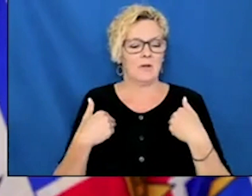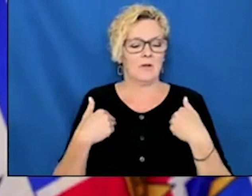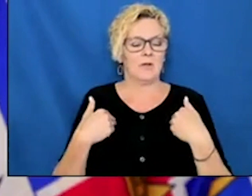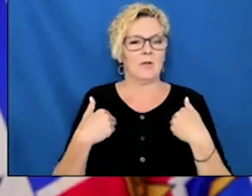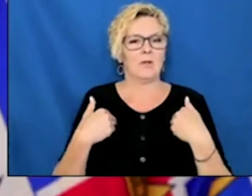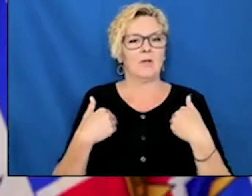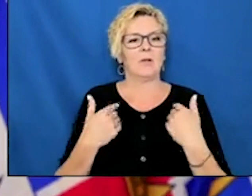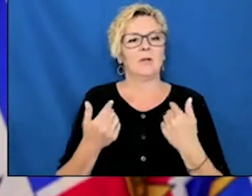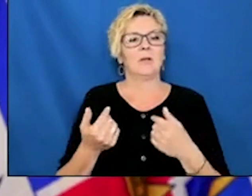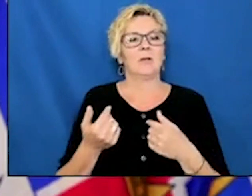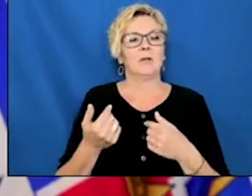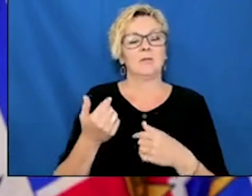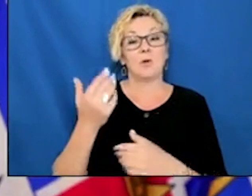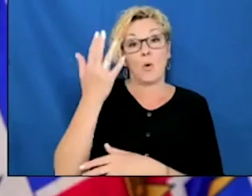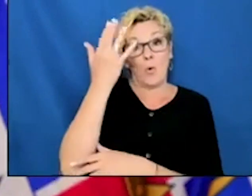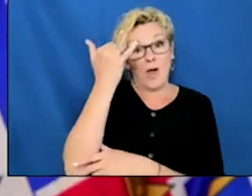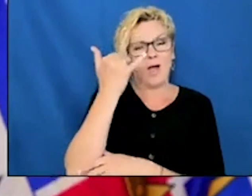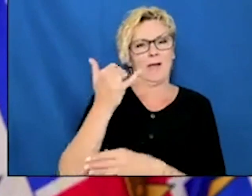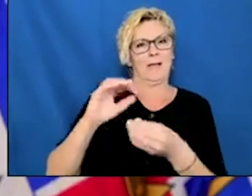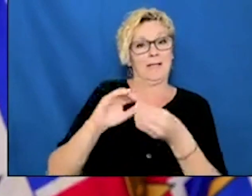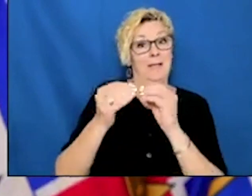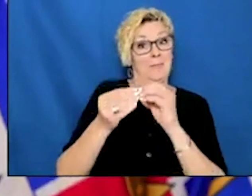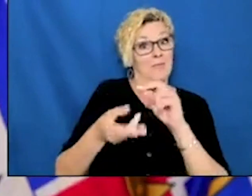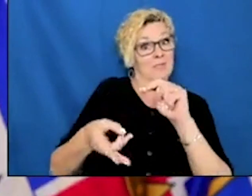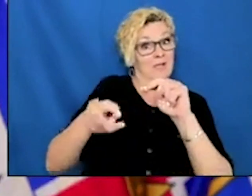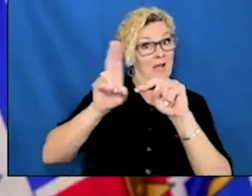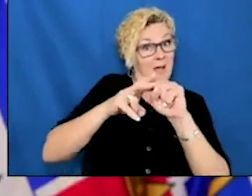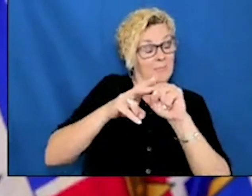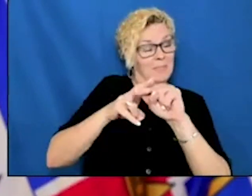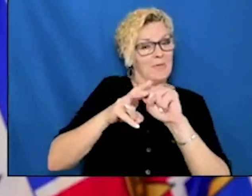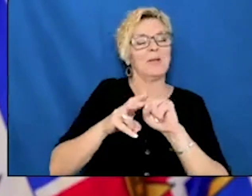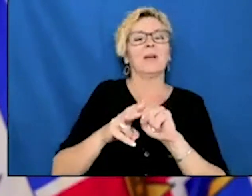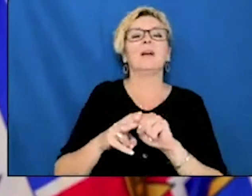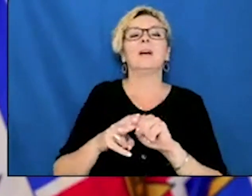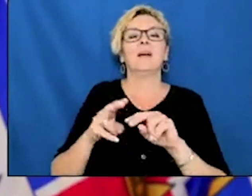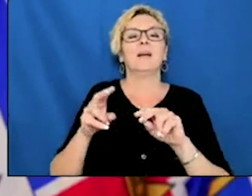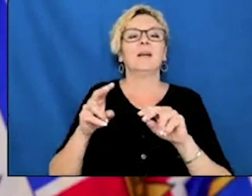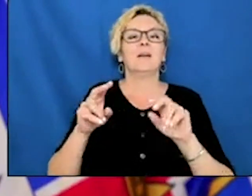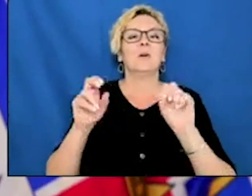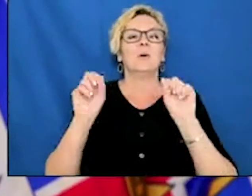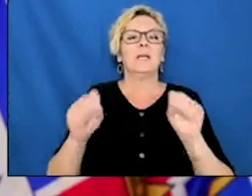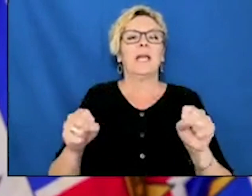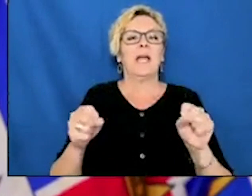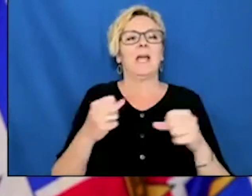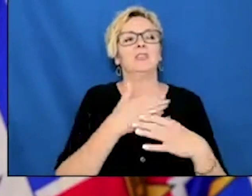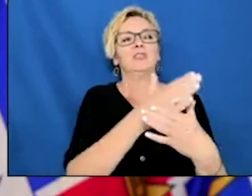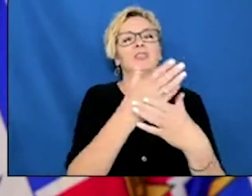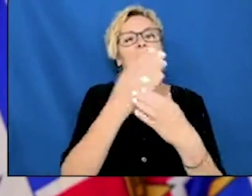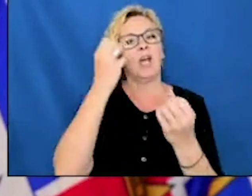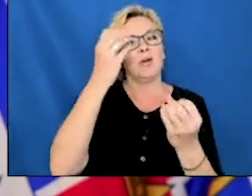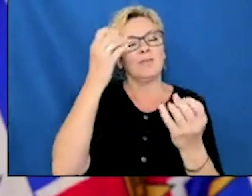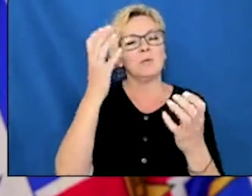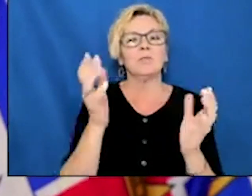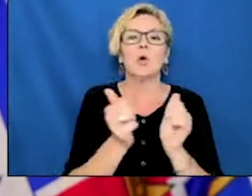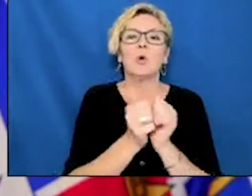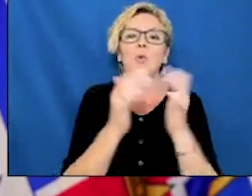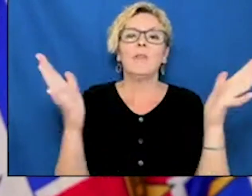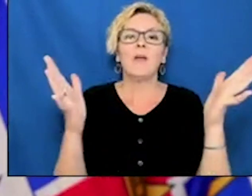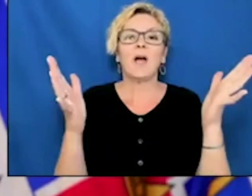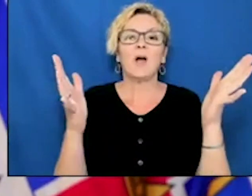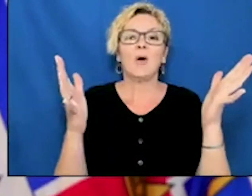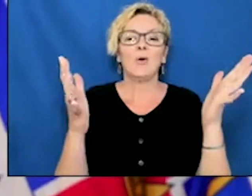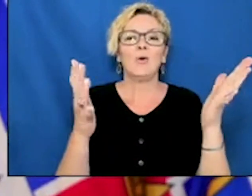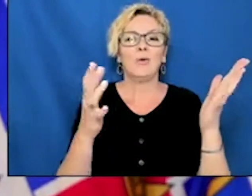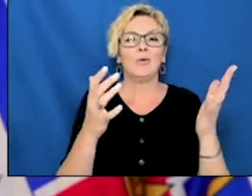as we had more cases, so information was less identifiable, we changed to local health area. And